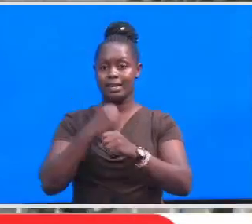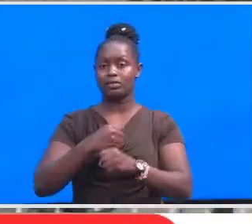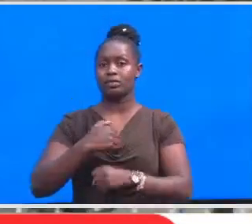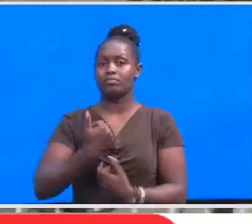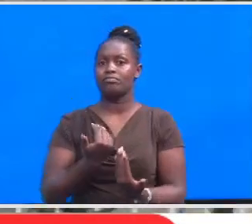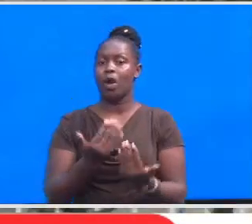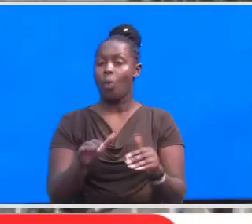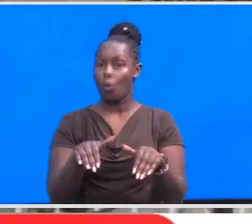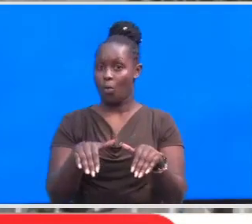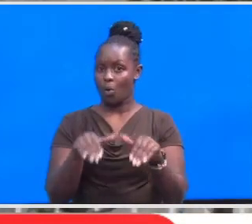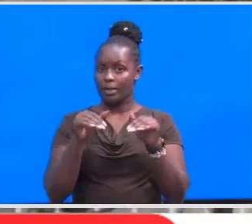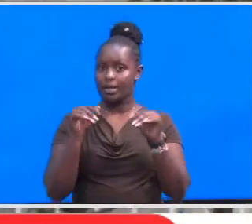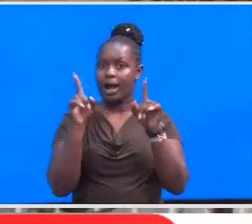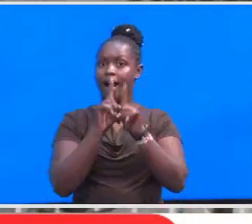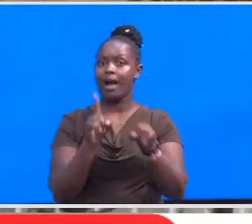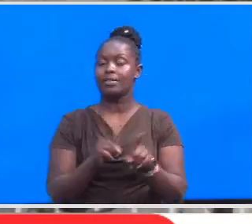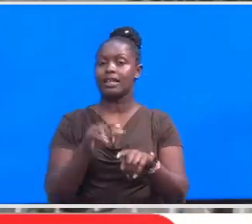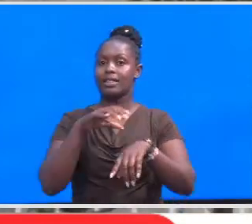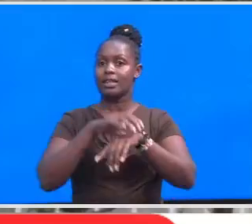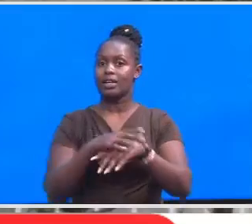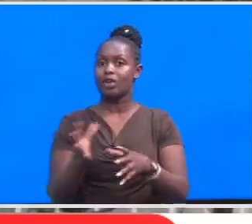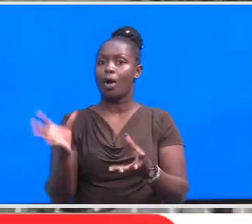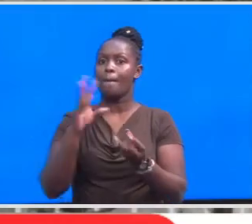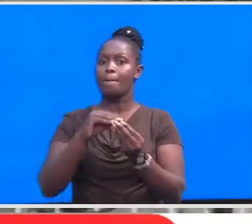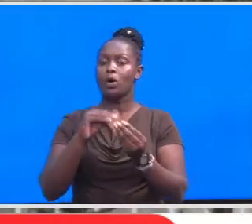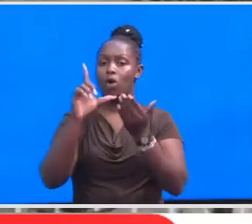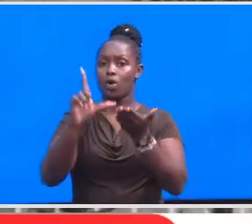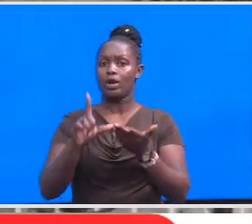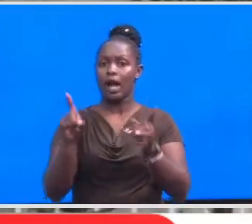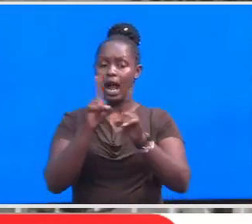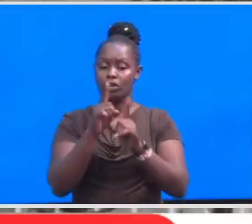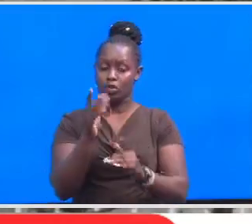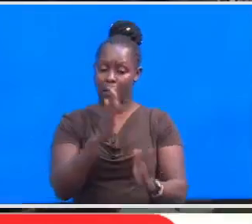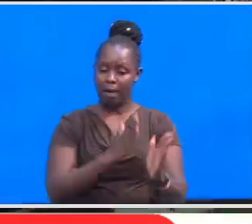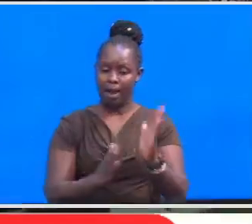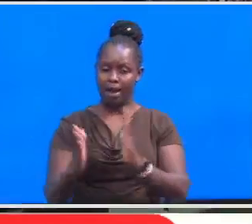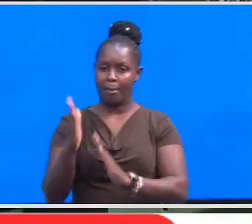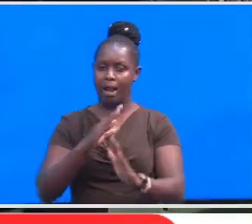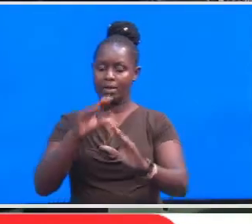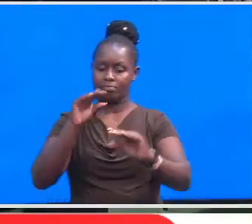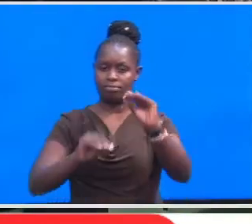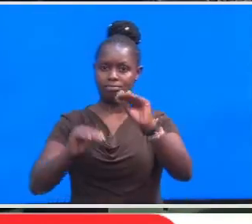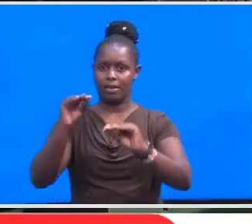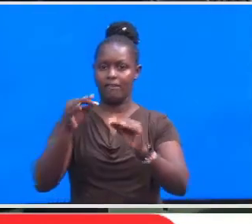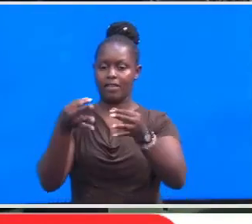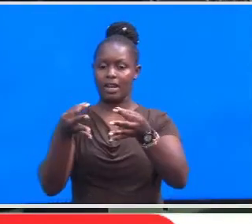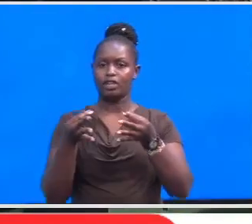more concessional loans and the reorganization of financial markets. And I thank you.